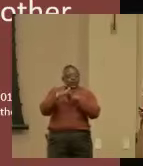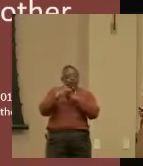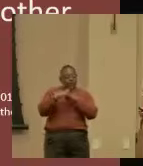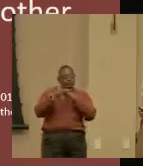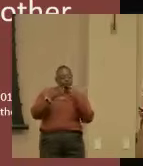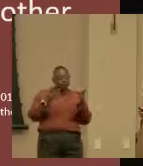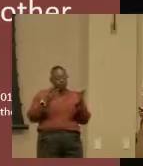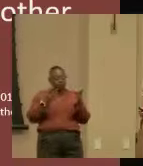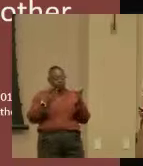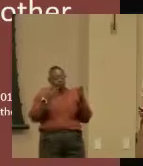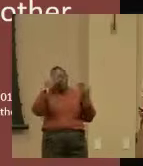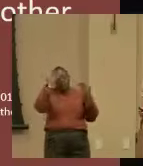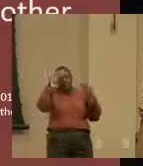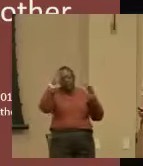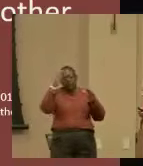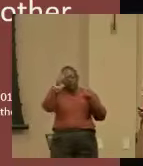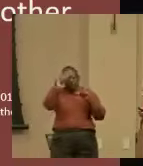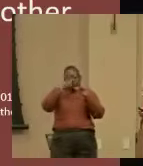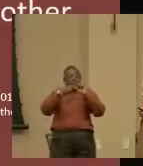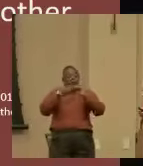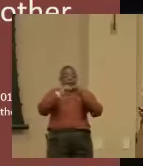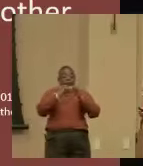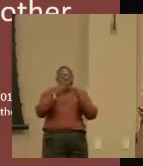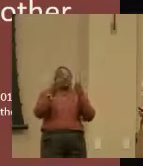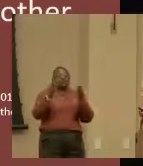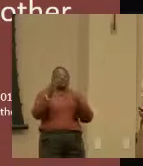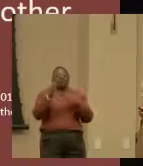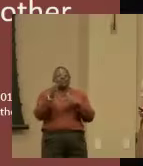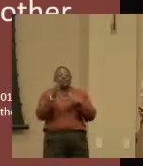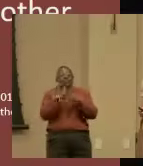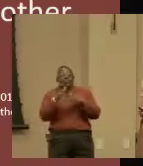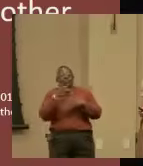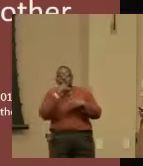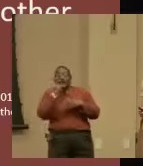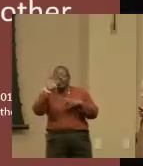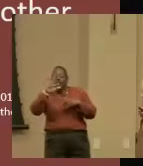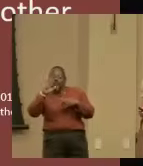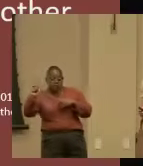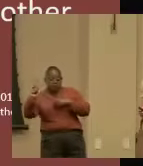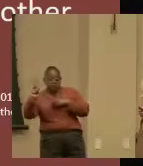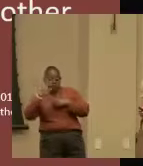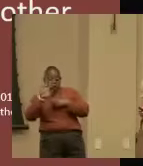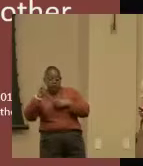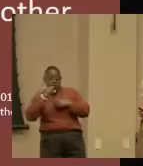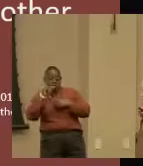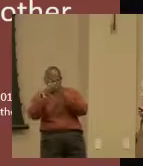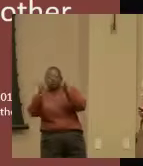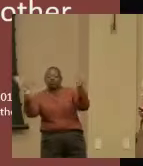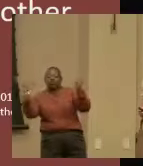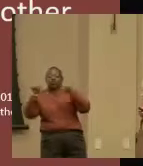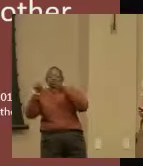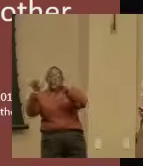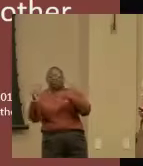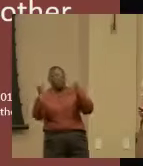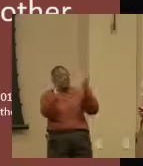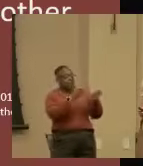I actually, off the top of my head, don't remember the numbers, but let's say average age of menopause is about 54 in the general population. In lupus, it's like